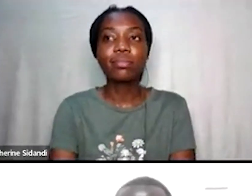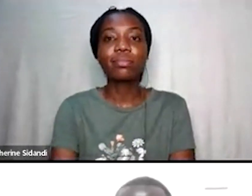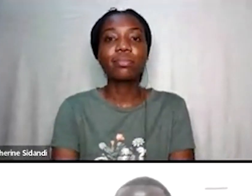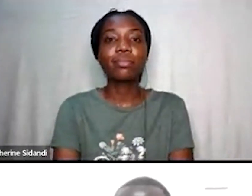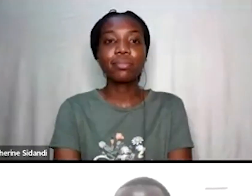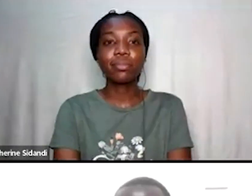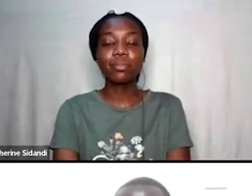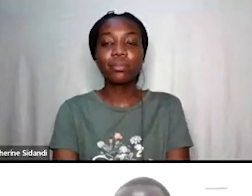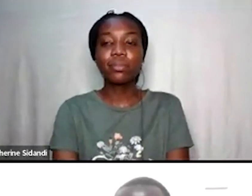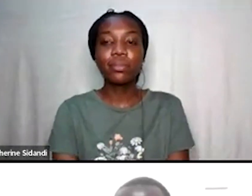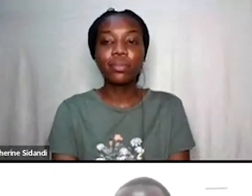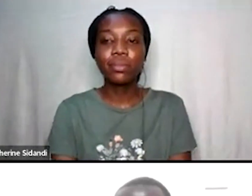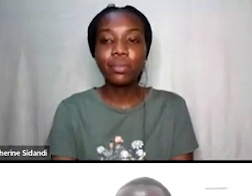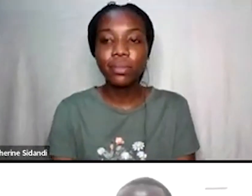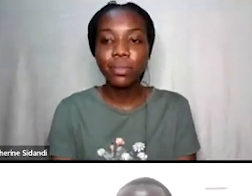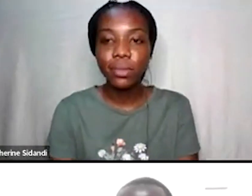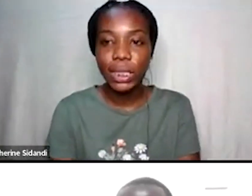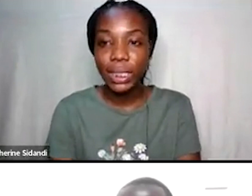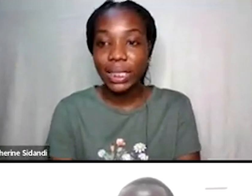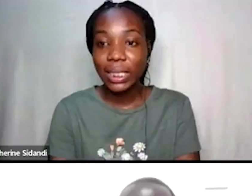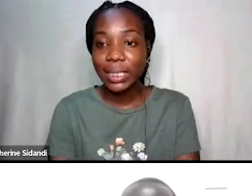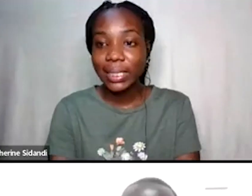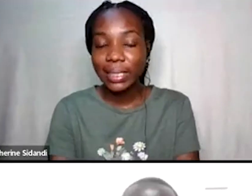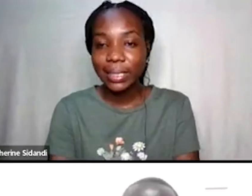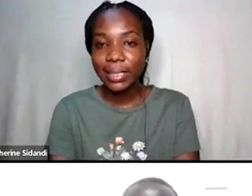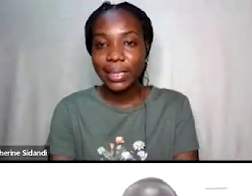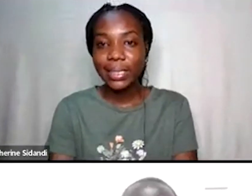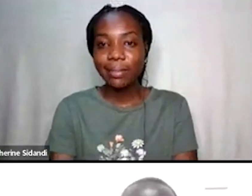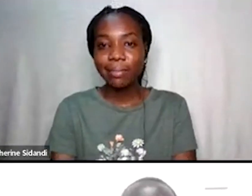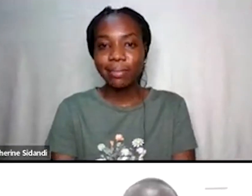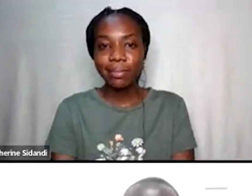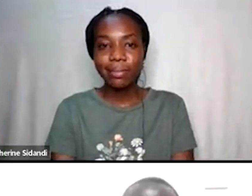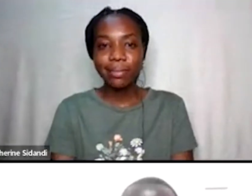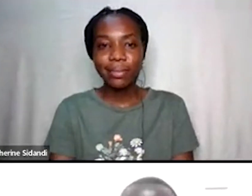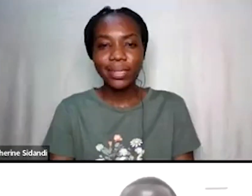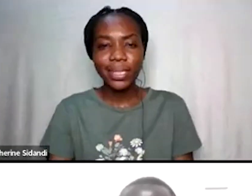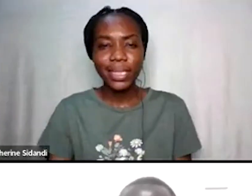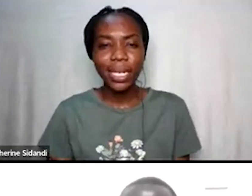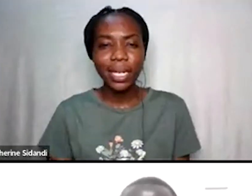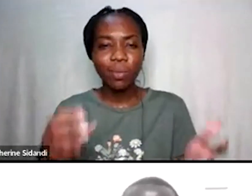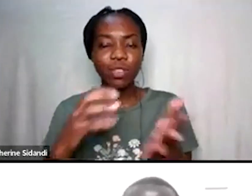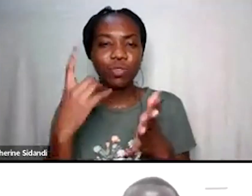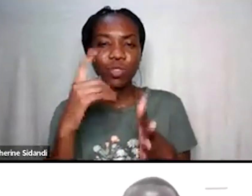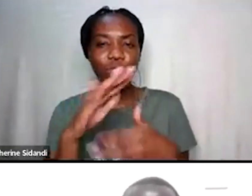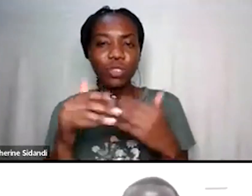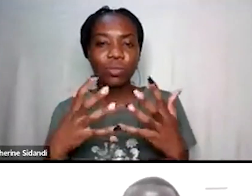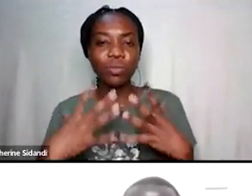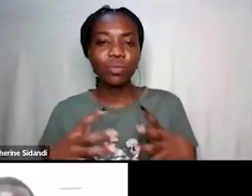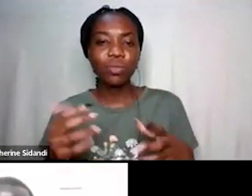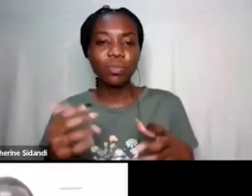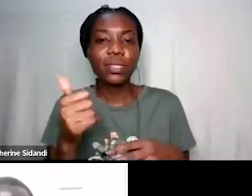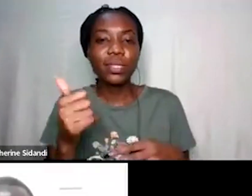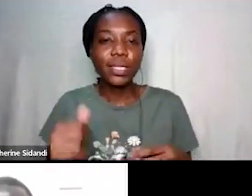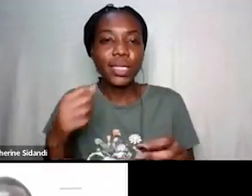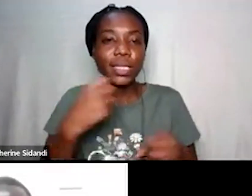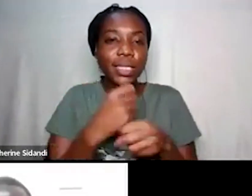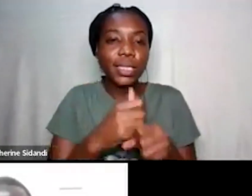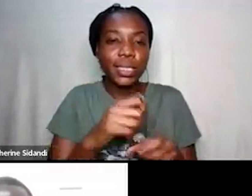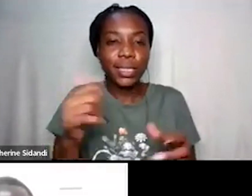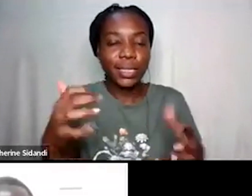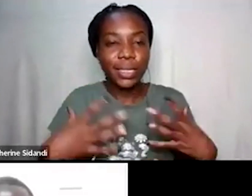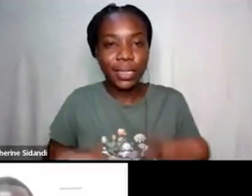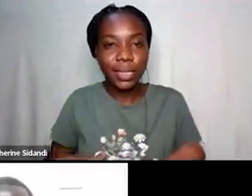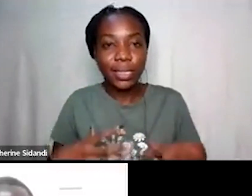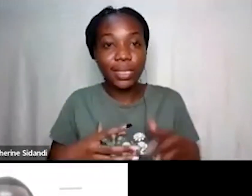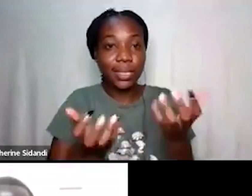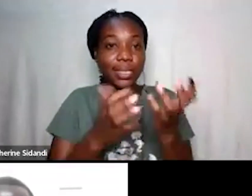Kevin, you've not posted in for everyone. Fred Ngutia says, make other people's business your business and they will